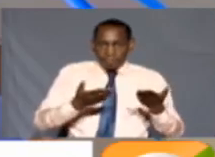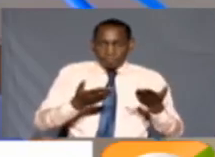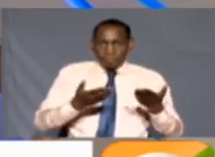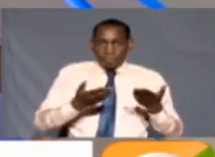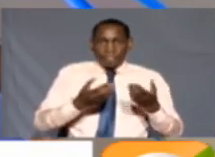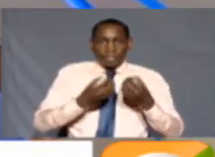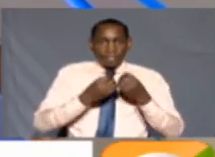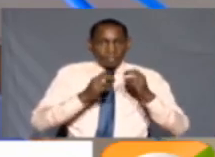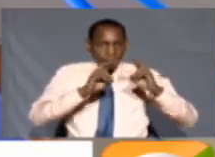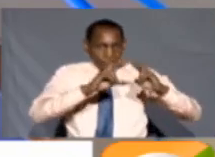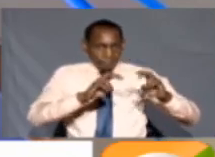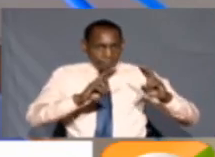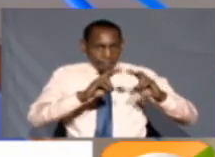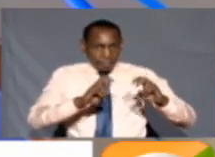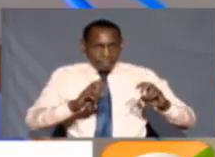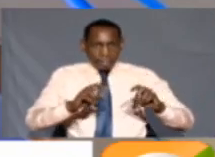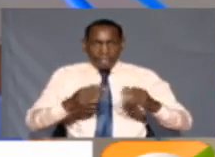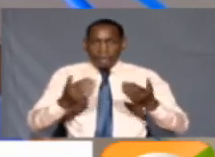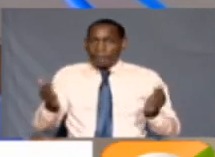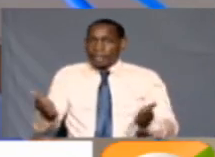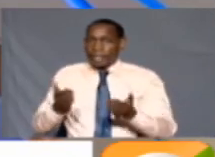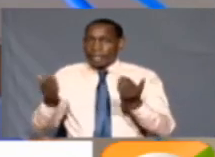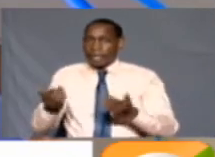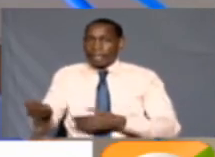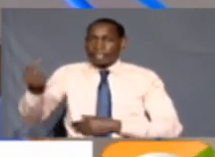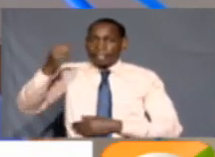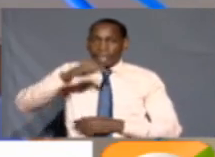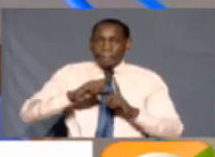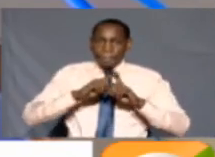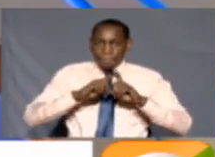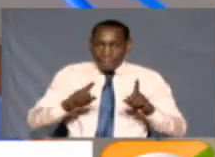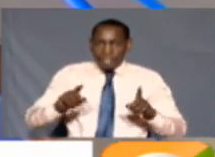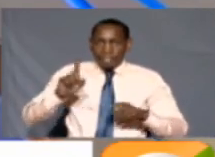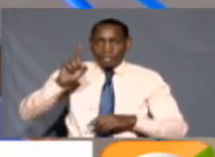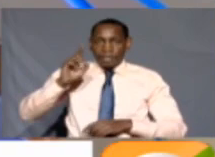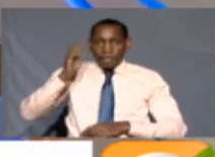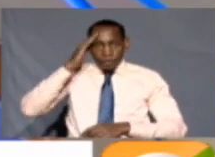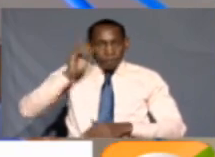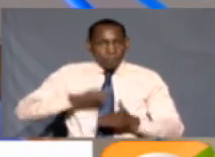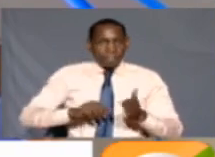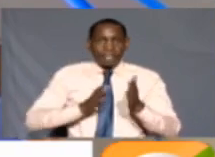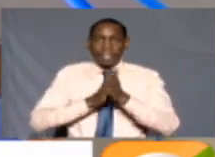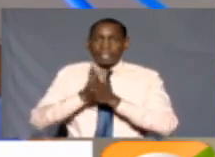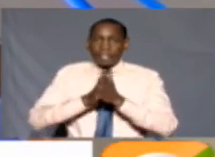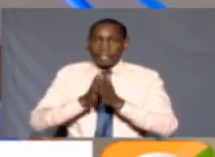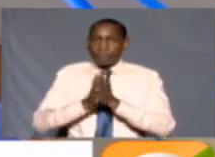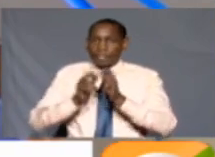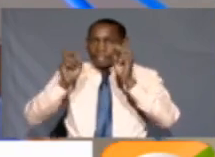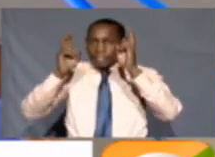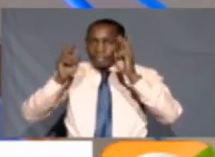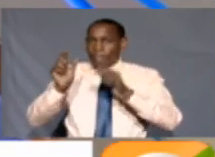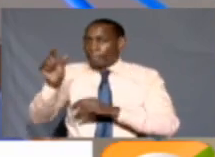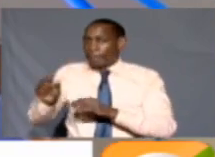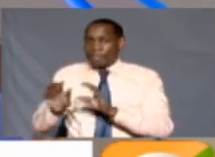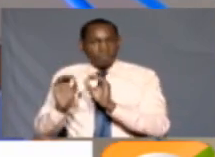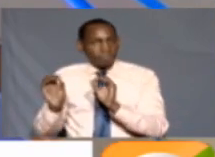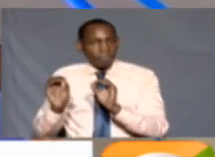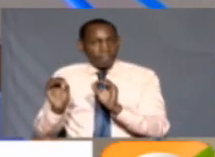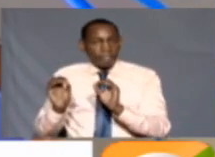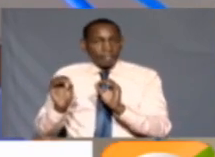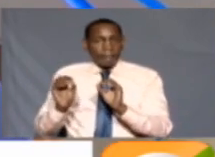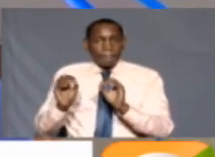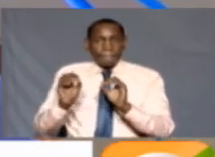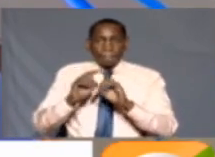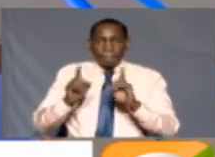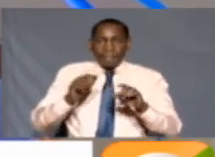end. And therefore, we need to encourage them to come forth. But you must know that we are interested in the content, not the person. But when it